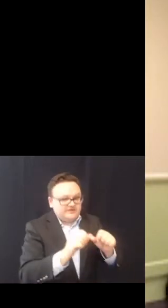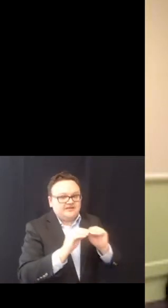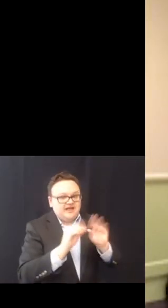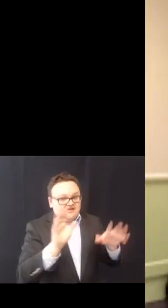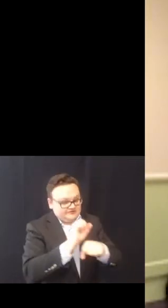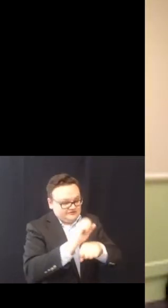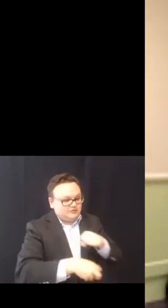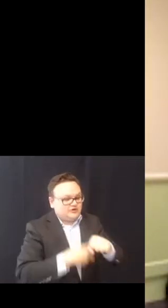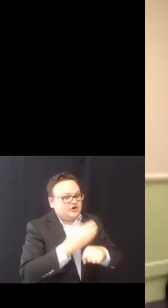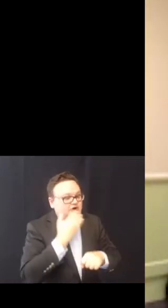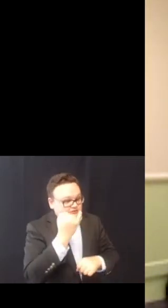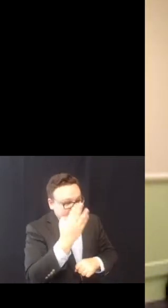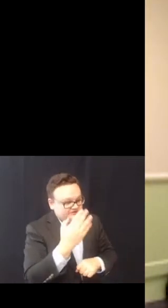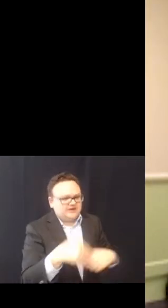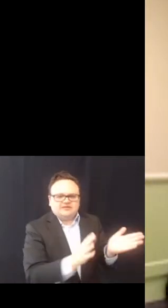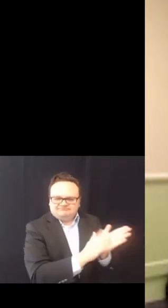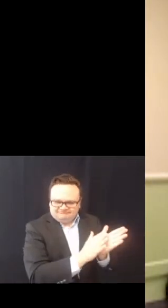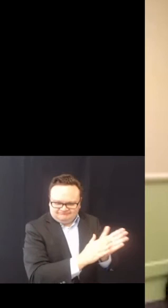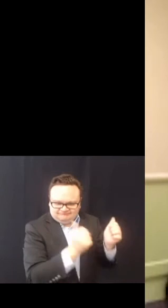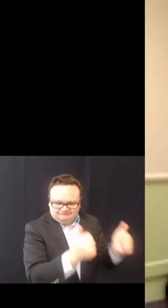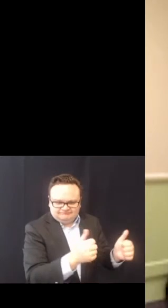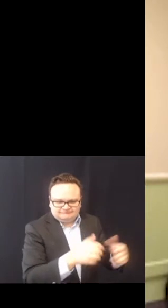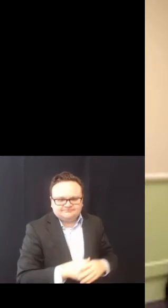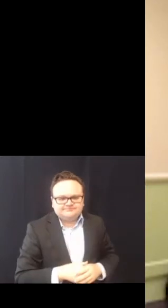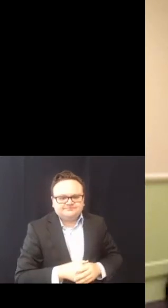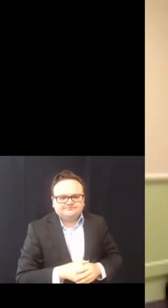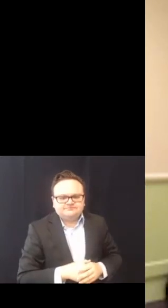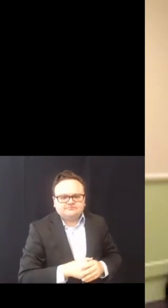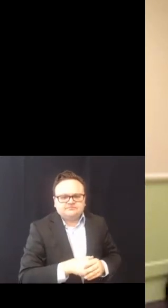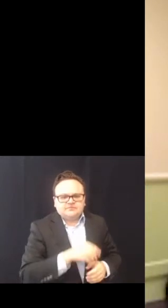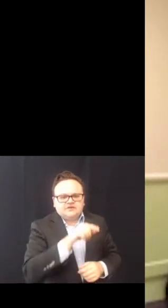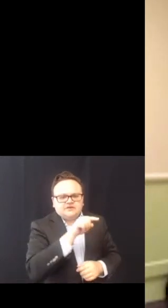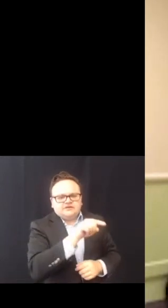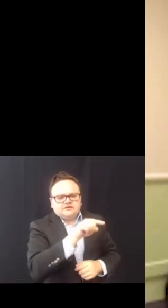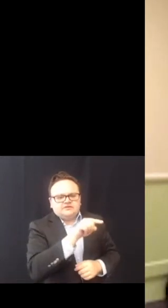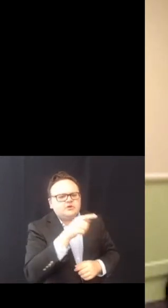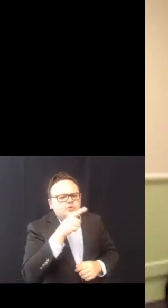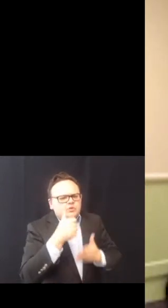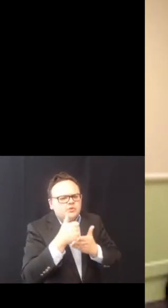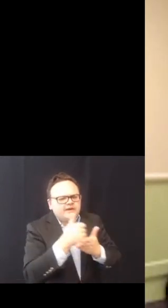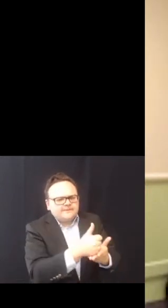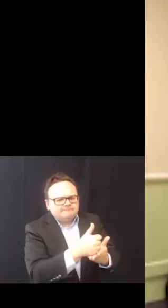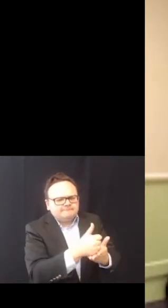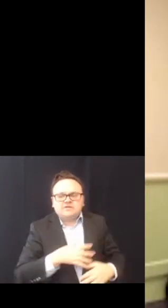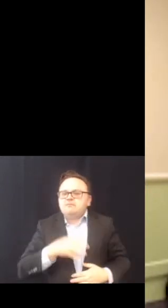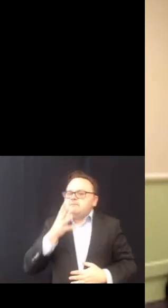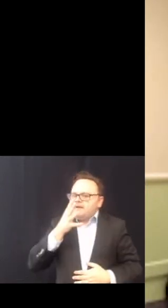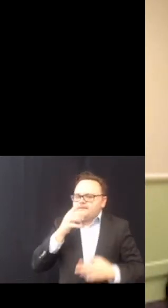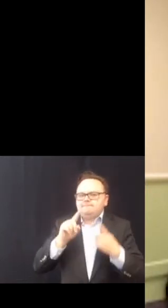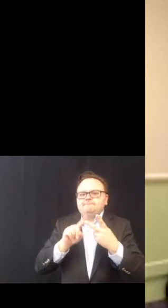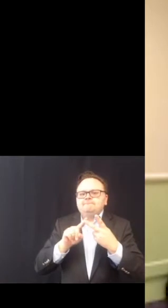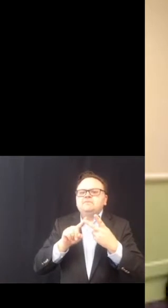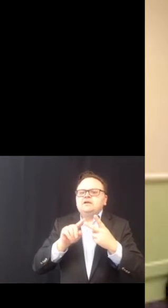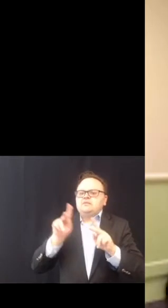That's awesome. So who helps you at work? My boss and my coworkers. Nice, that's awesome.